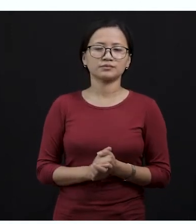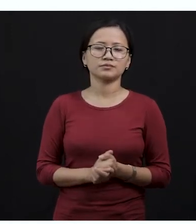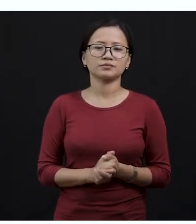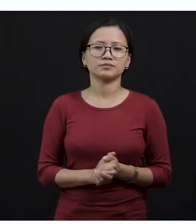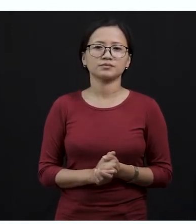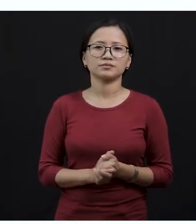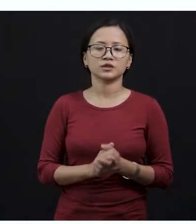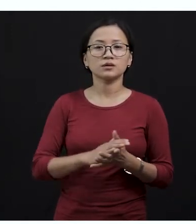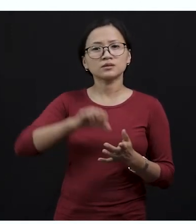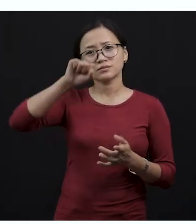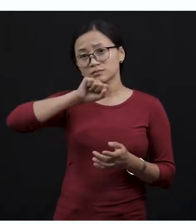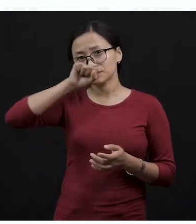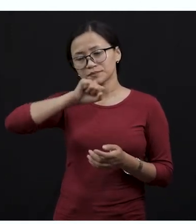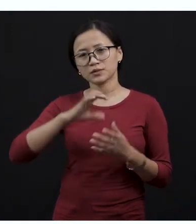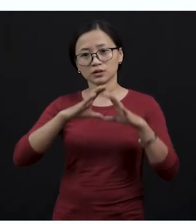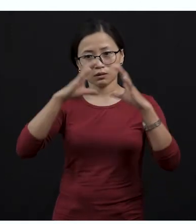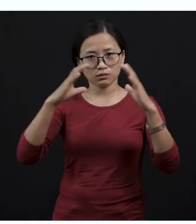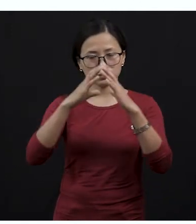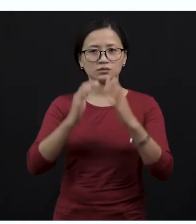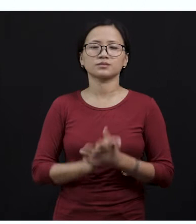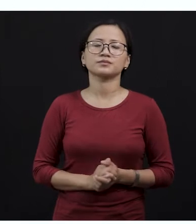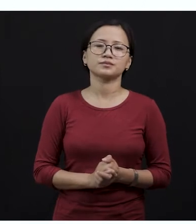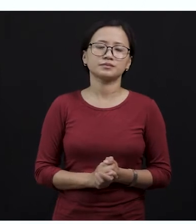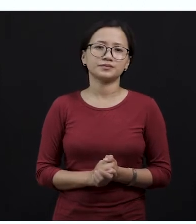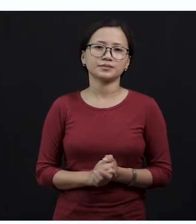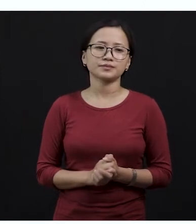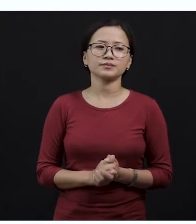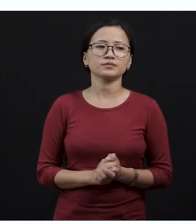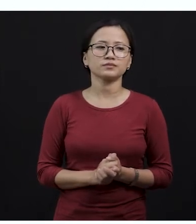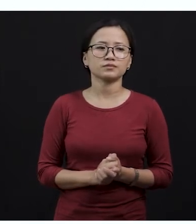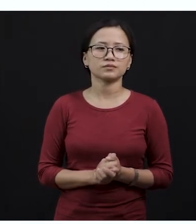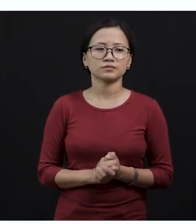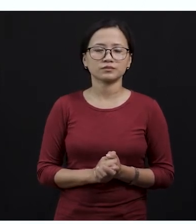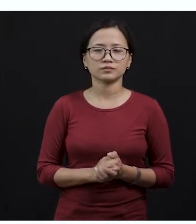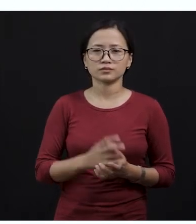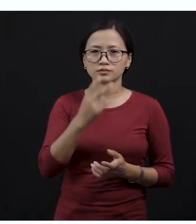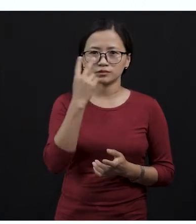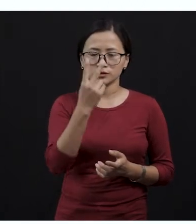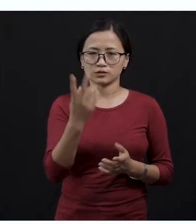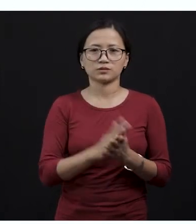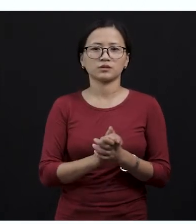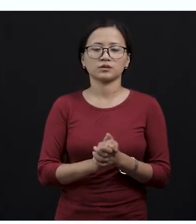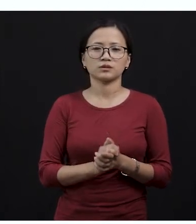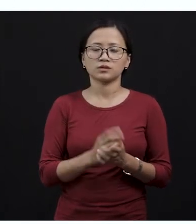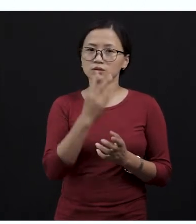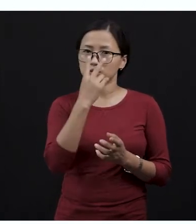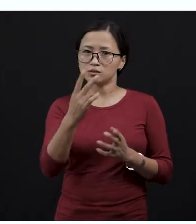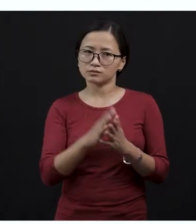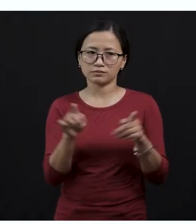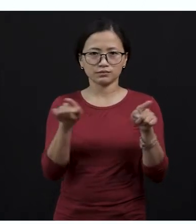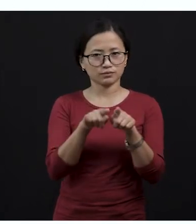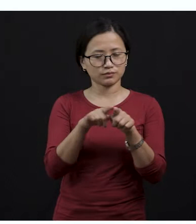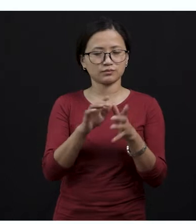looks like a honeycomb. Yes or no? It looks like a honeycomb. So he observed the cork and it looked like this. So